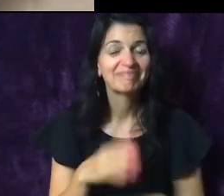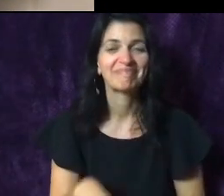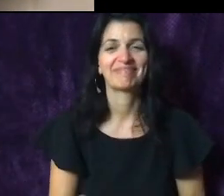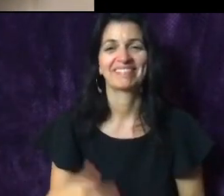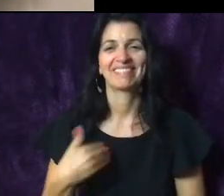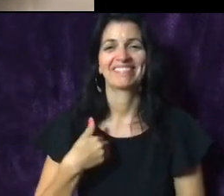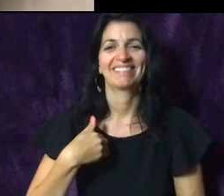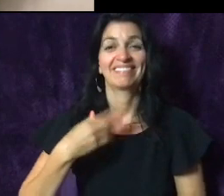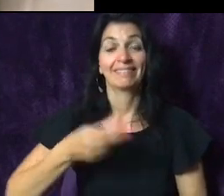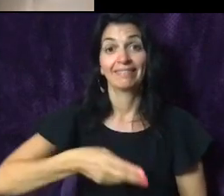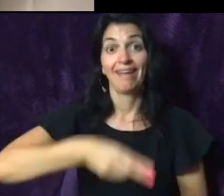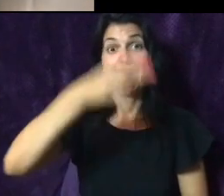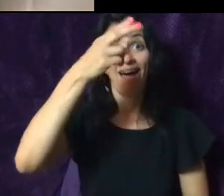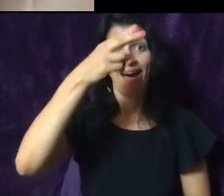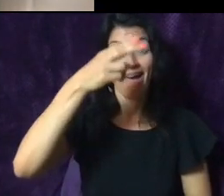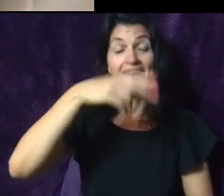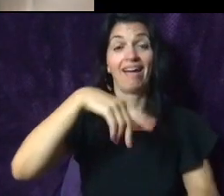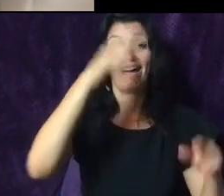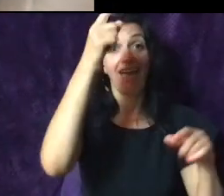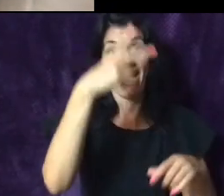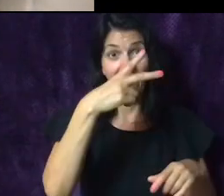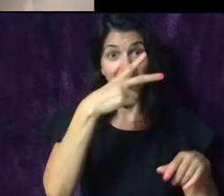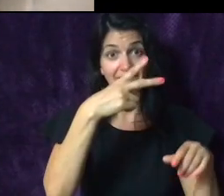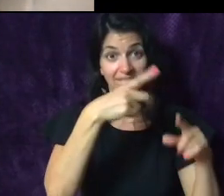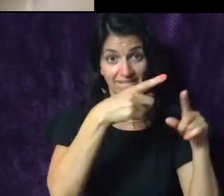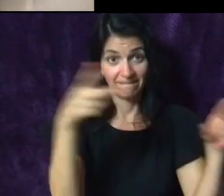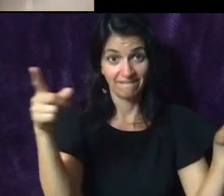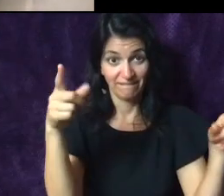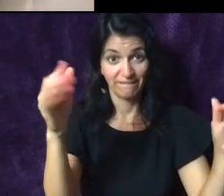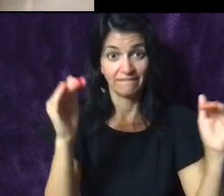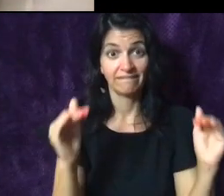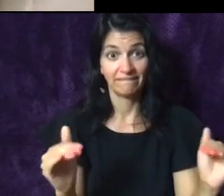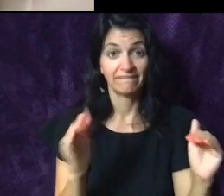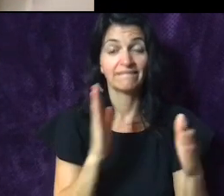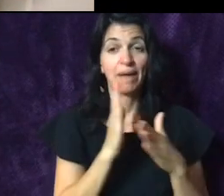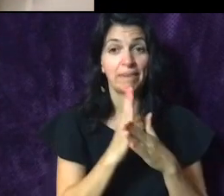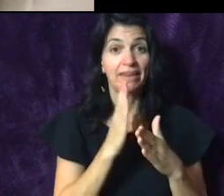All right, so we've got high half note, low quarter note,